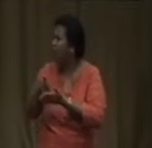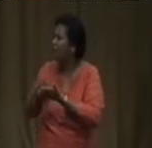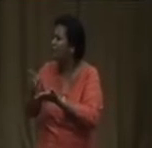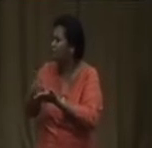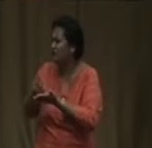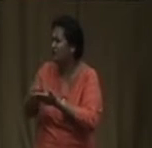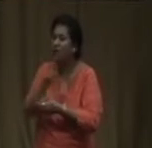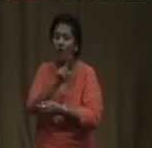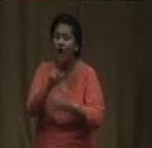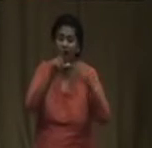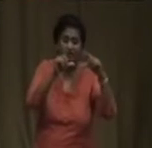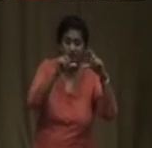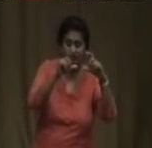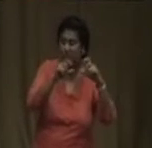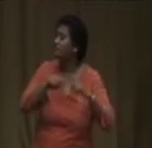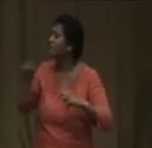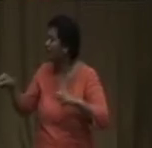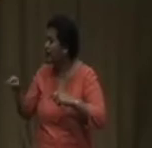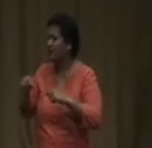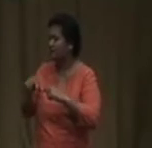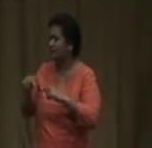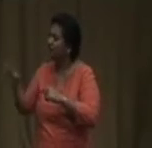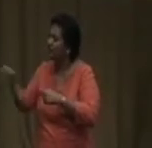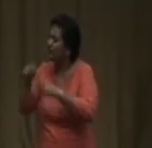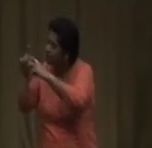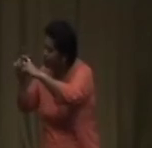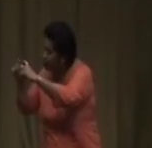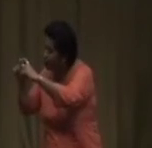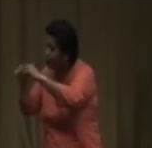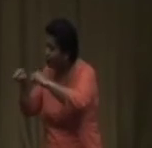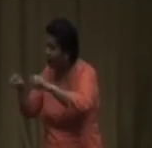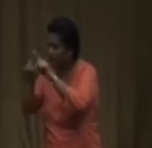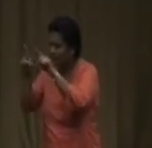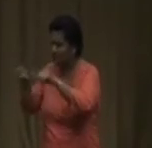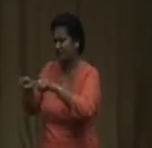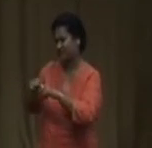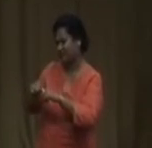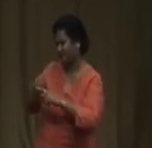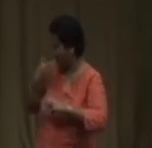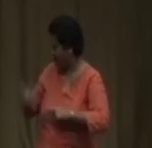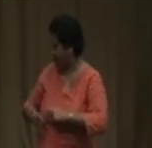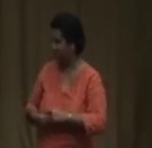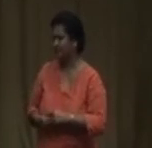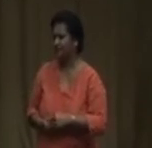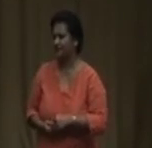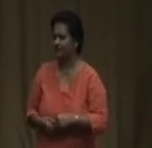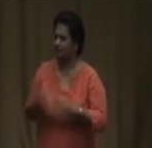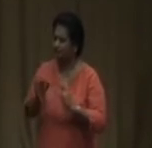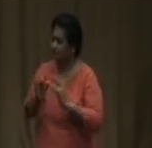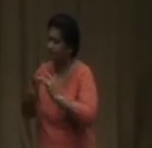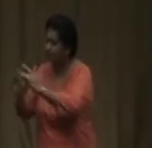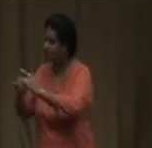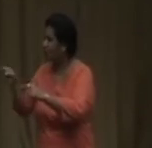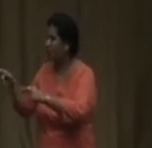our photographers from our community to come and take a photo of that image? Of course, I didn't receive